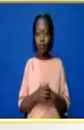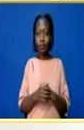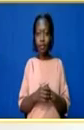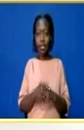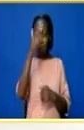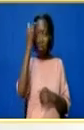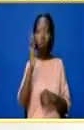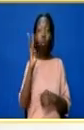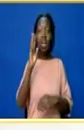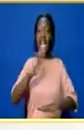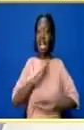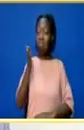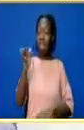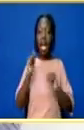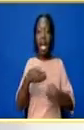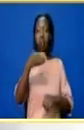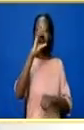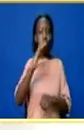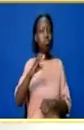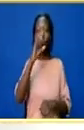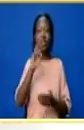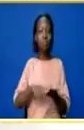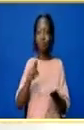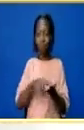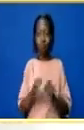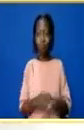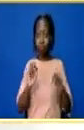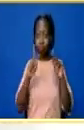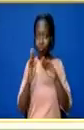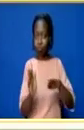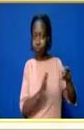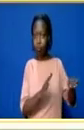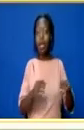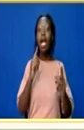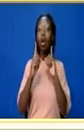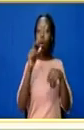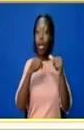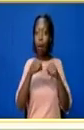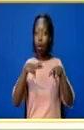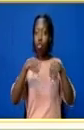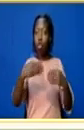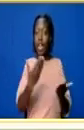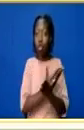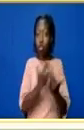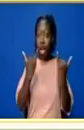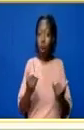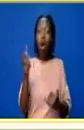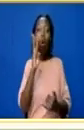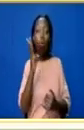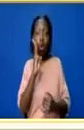a water belly. Yeah, you can drink and drink anyway. Yes. Apart from that, so we are talking about erosion. Yes. So this water from